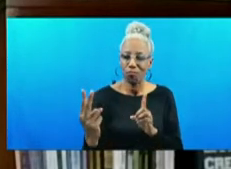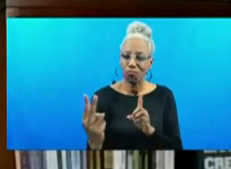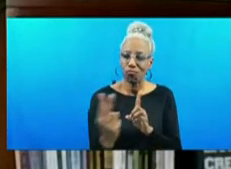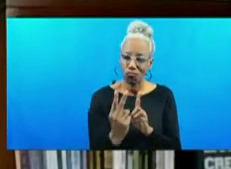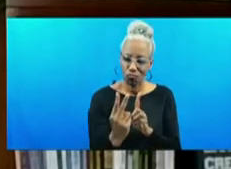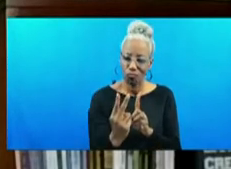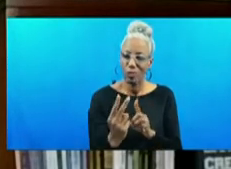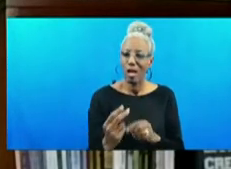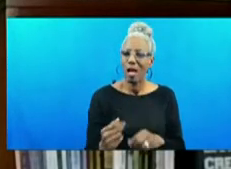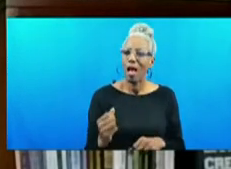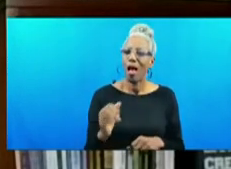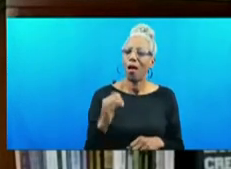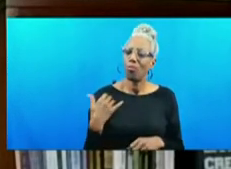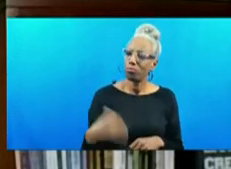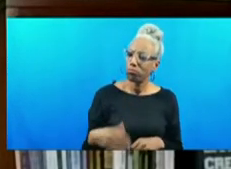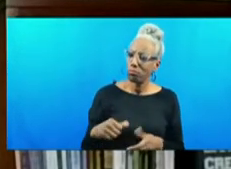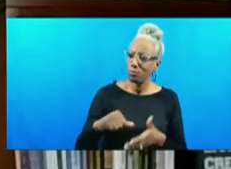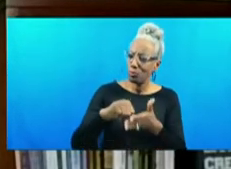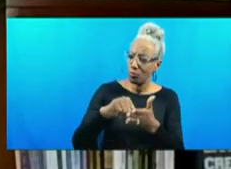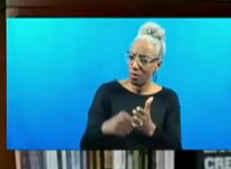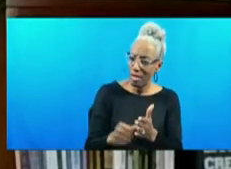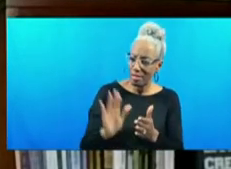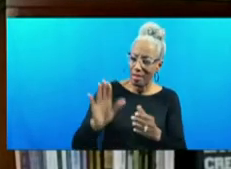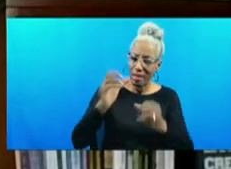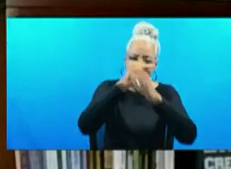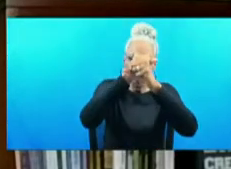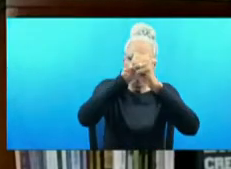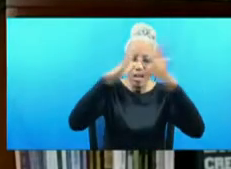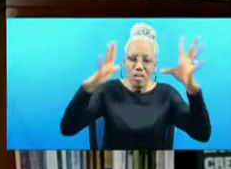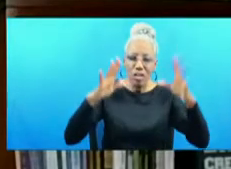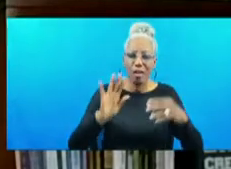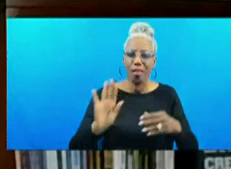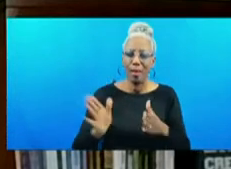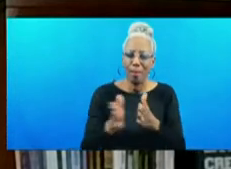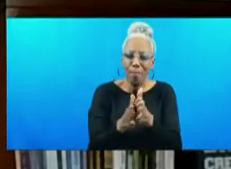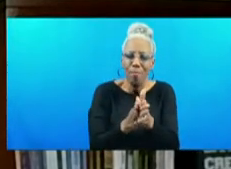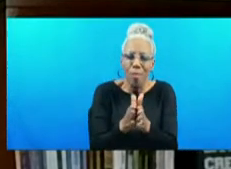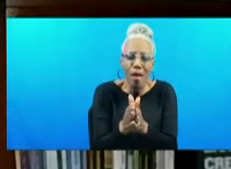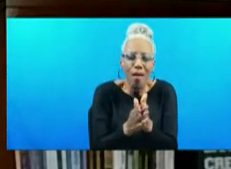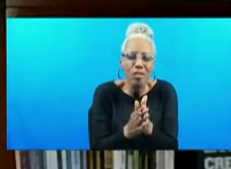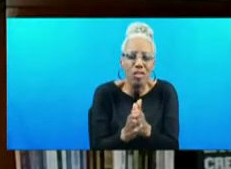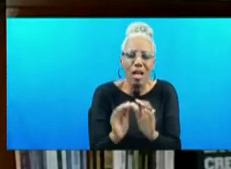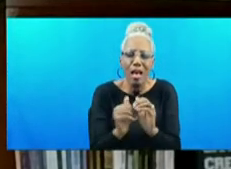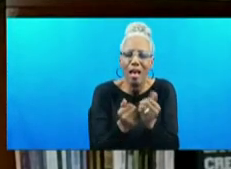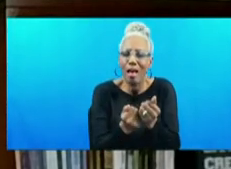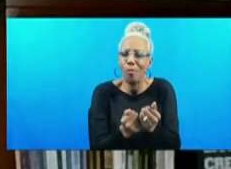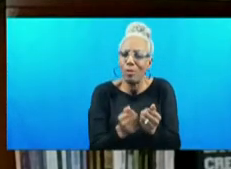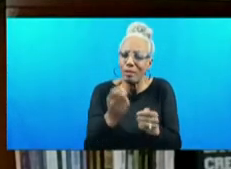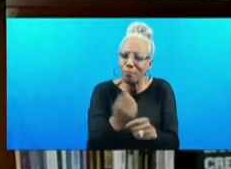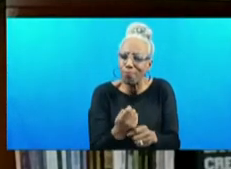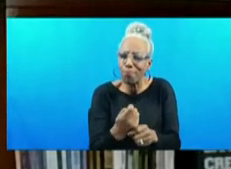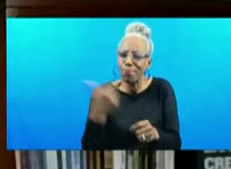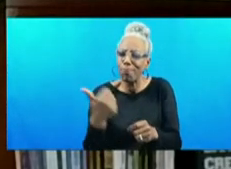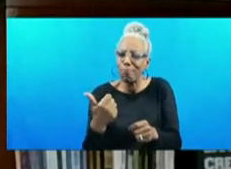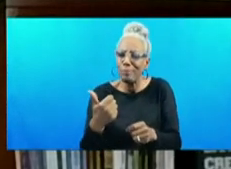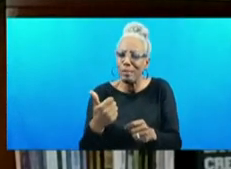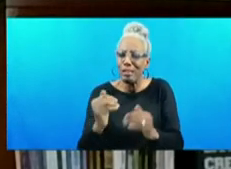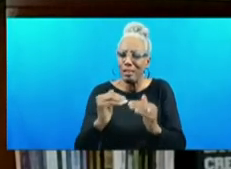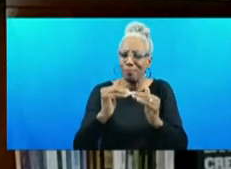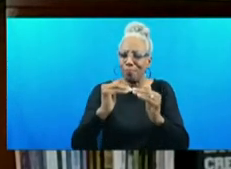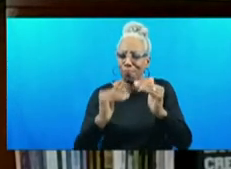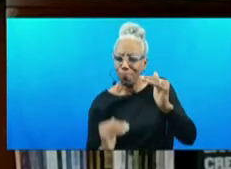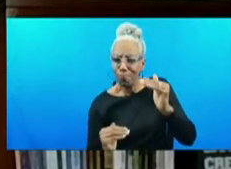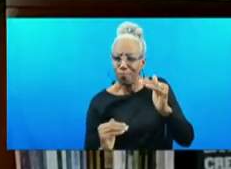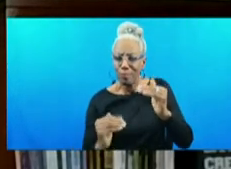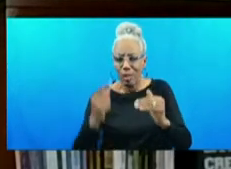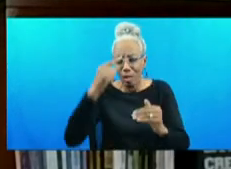passion that was all around how do we eliminate inequities that exist for Black and Brown children. That was very personal to me.